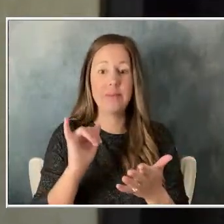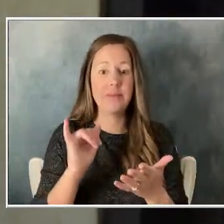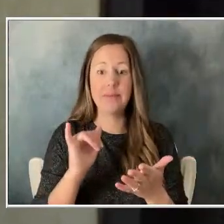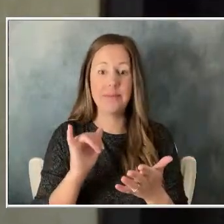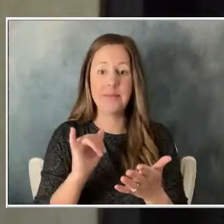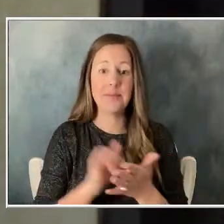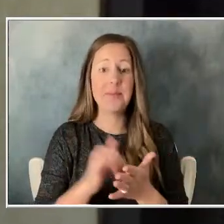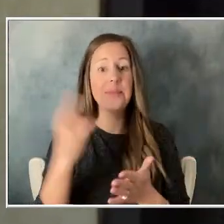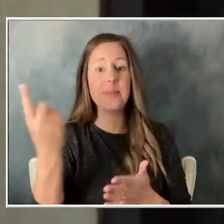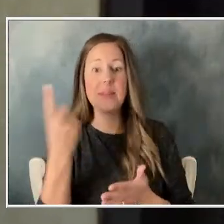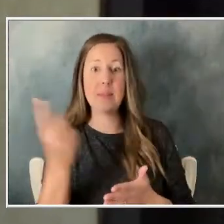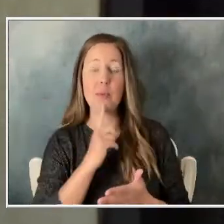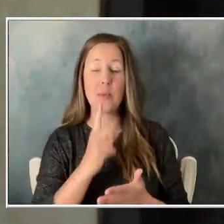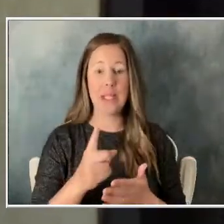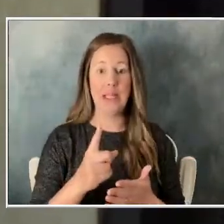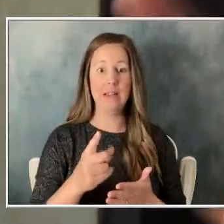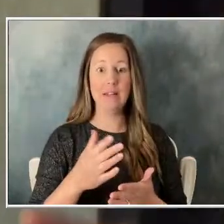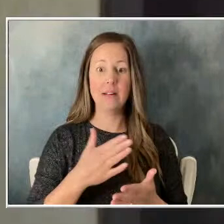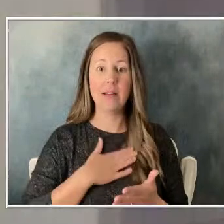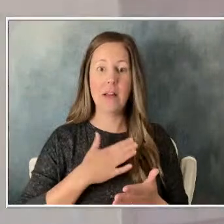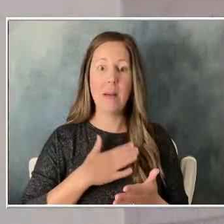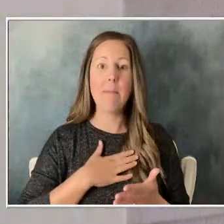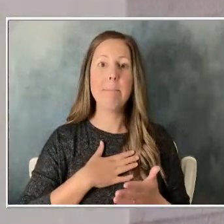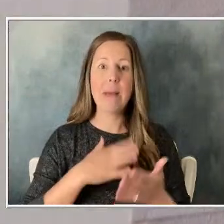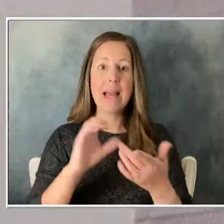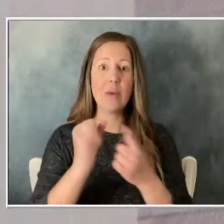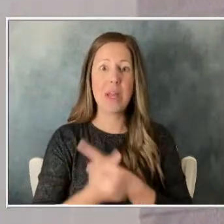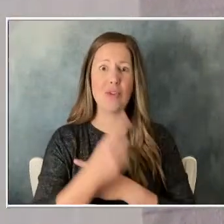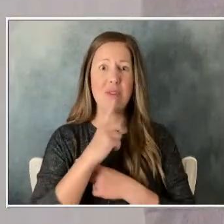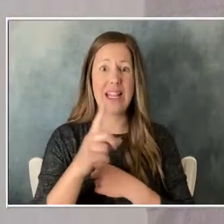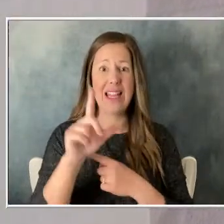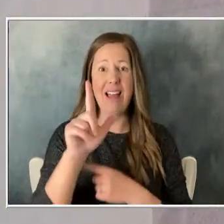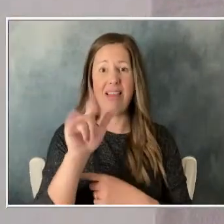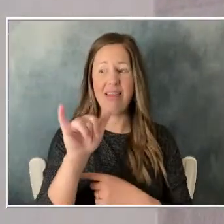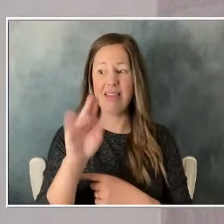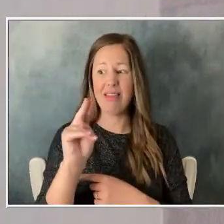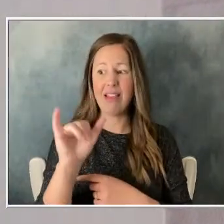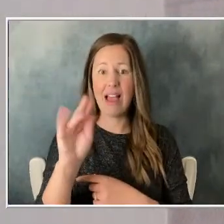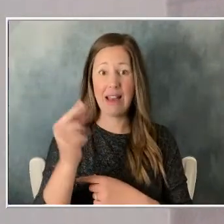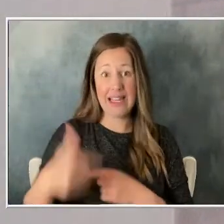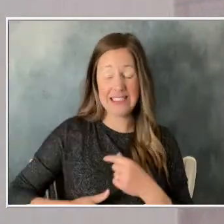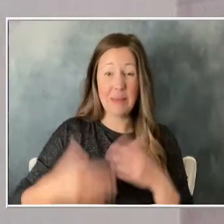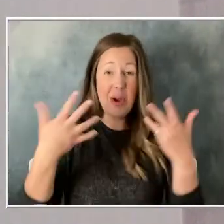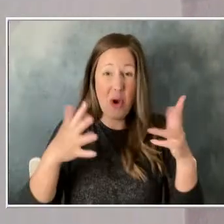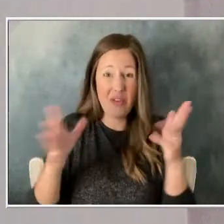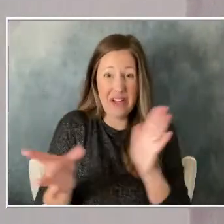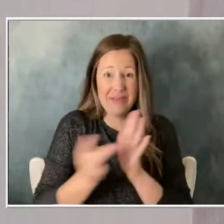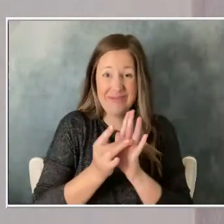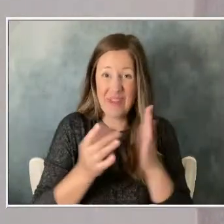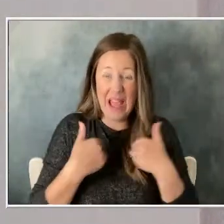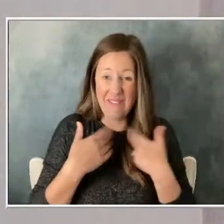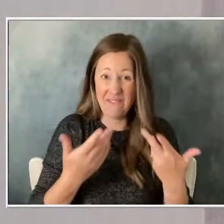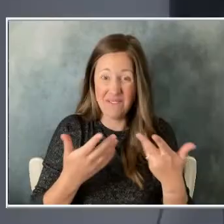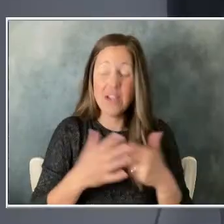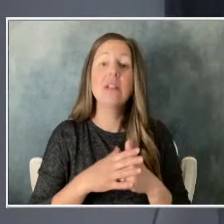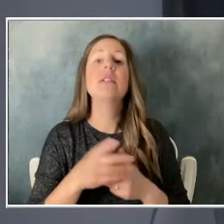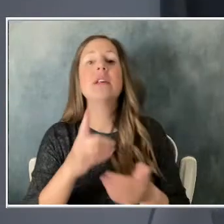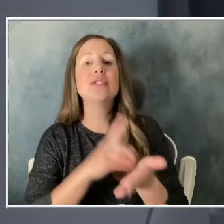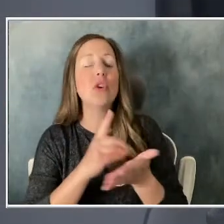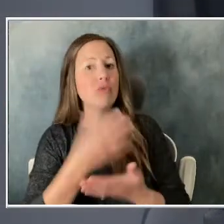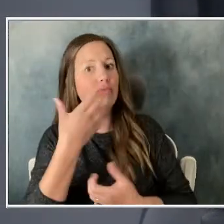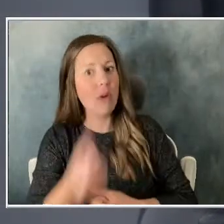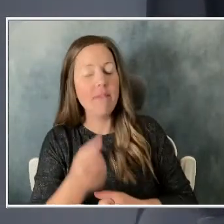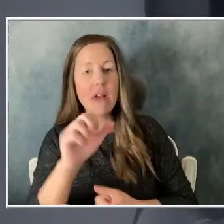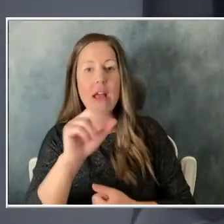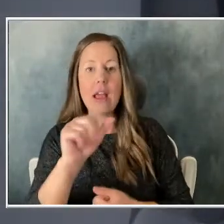was a stage 4. It was already in the lining. Anna says her doctor at the health system was confident Anna could beat this, but to do